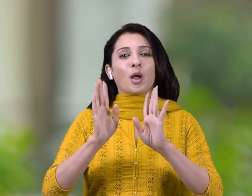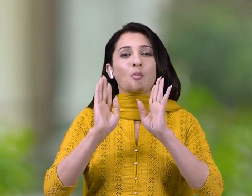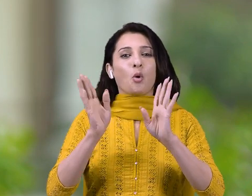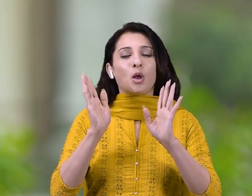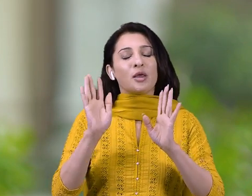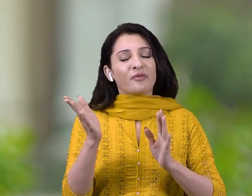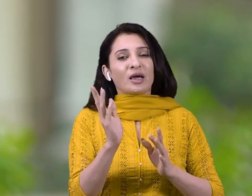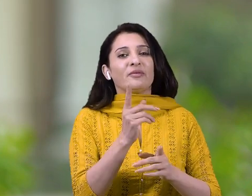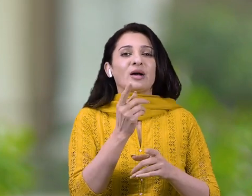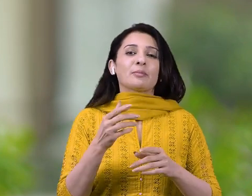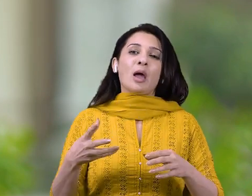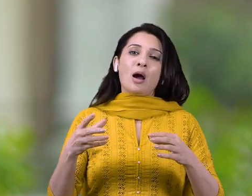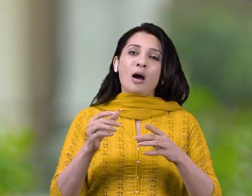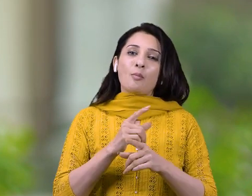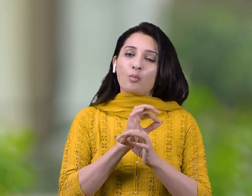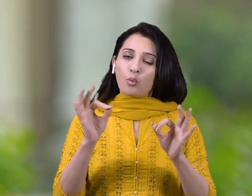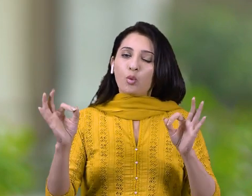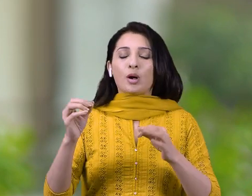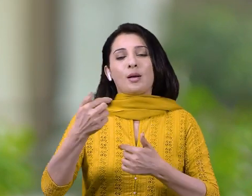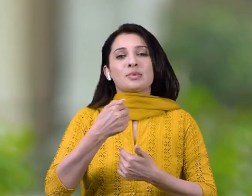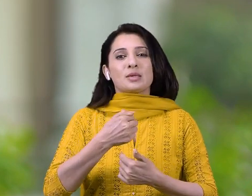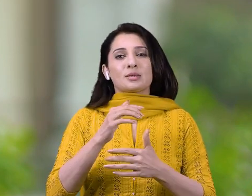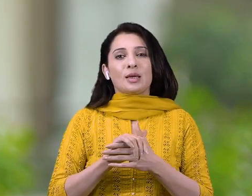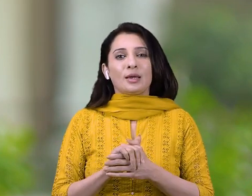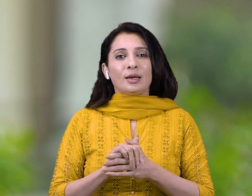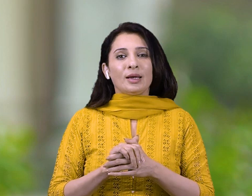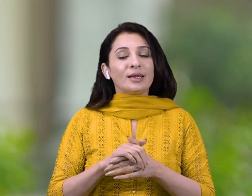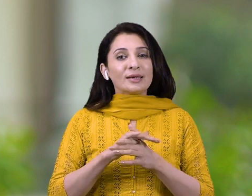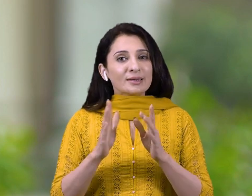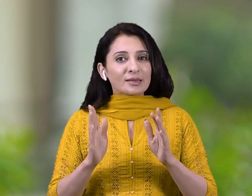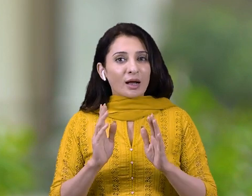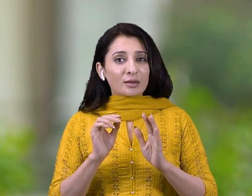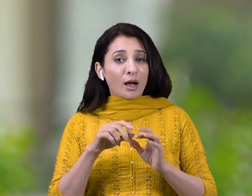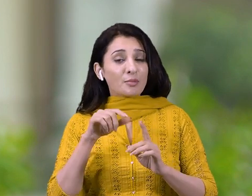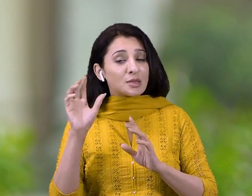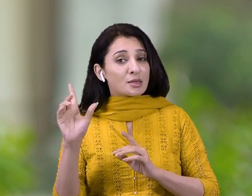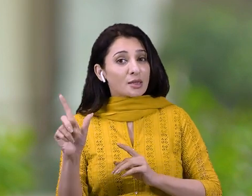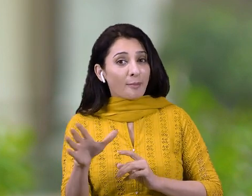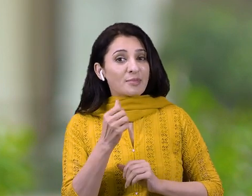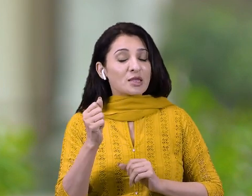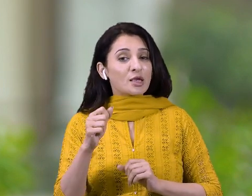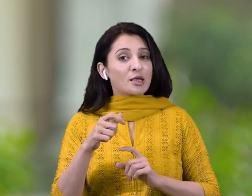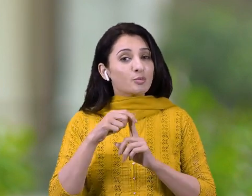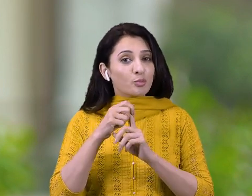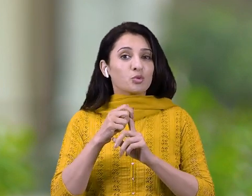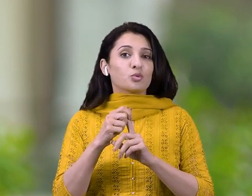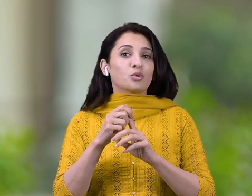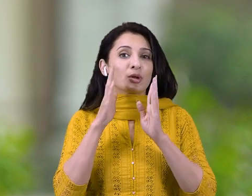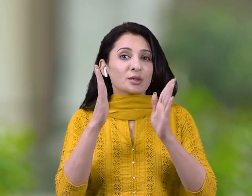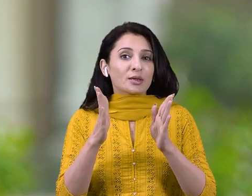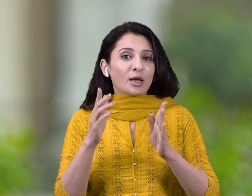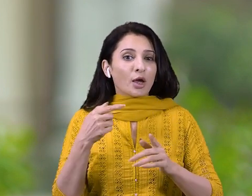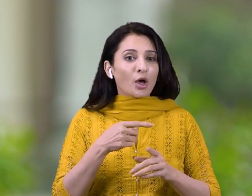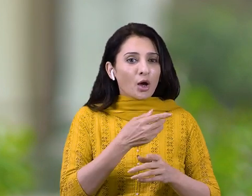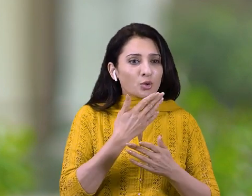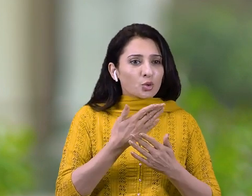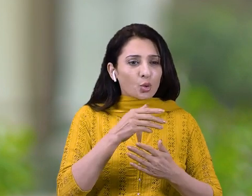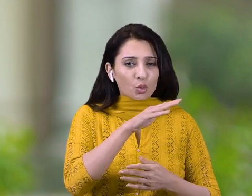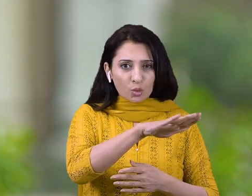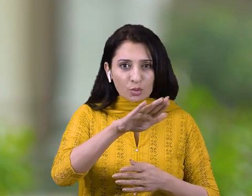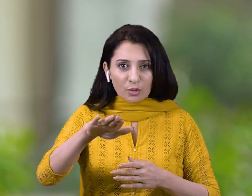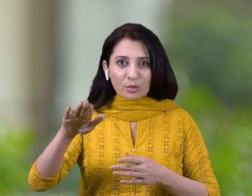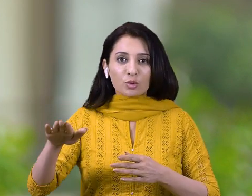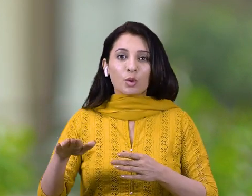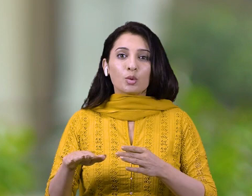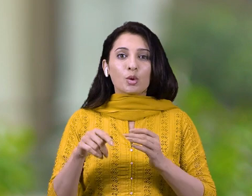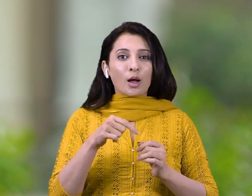arts. And in all of that, our main focus isn't just grooming those individuals into honing their talents, but also